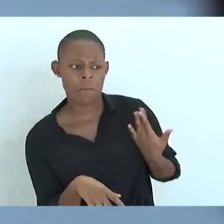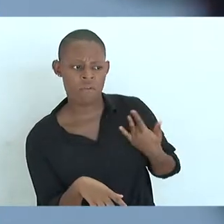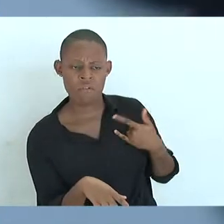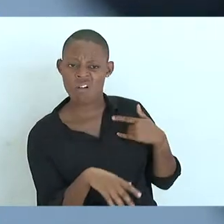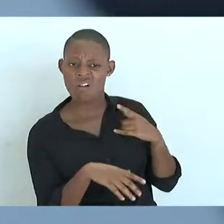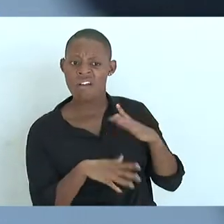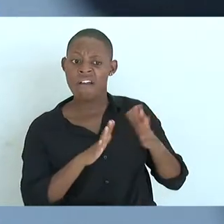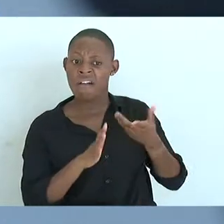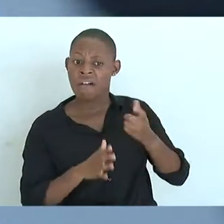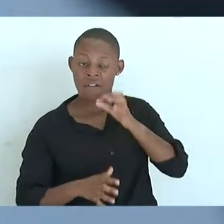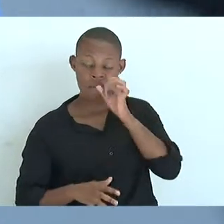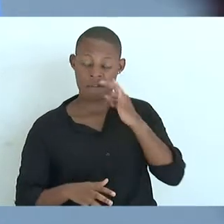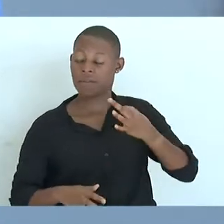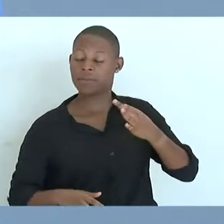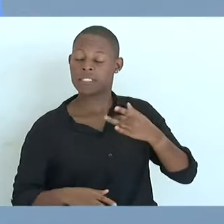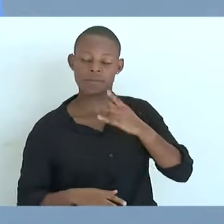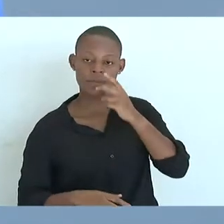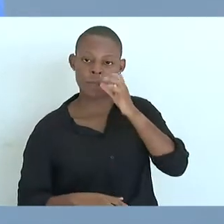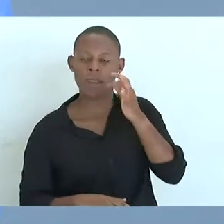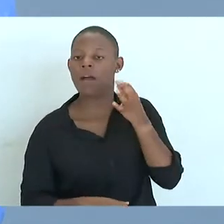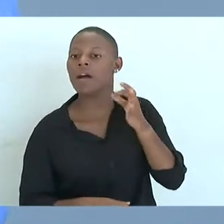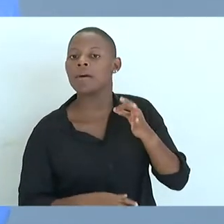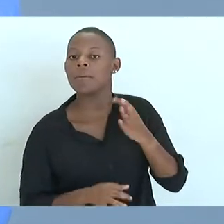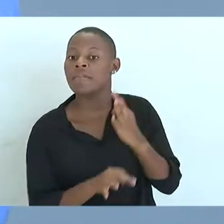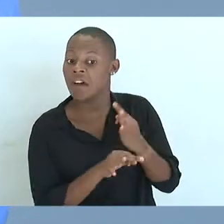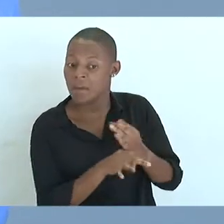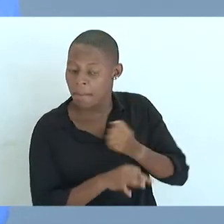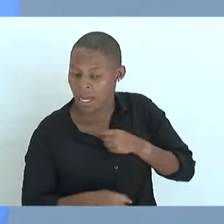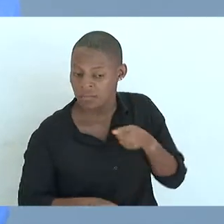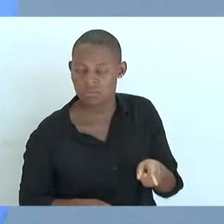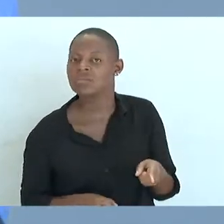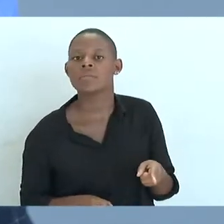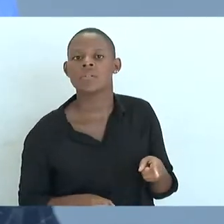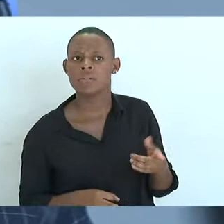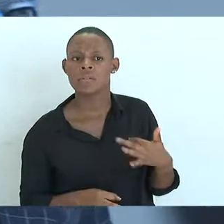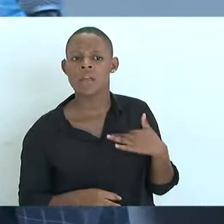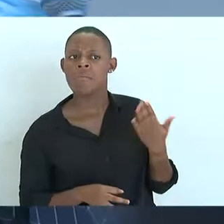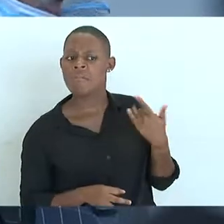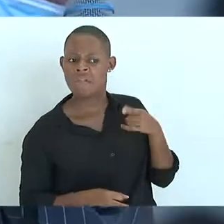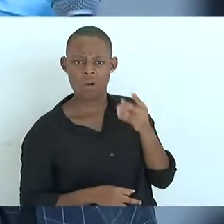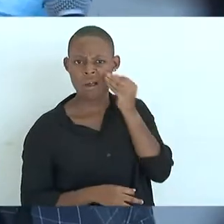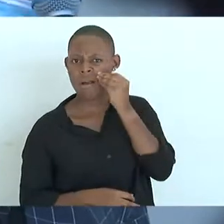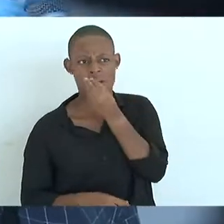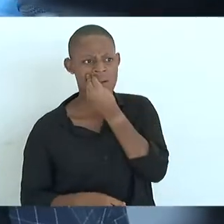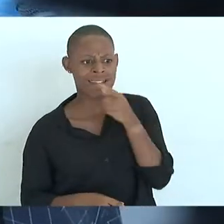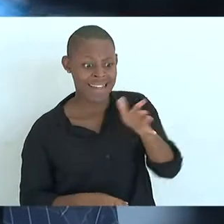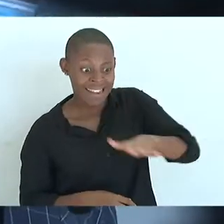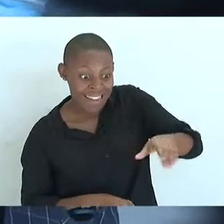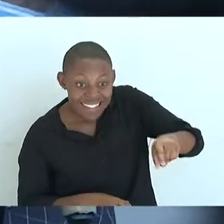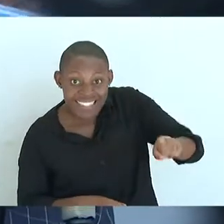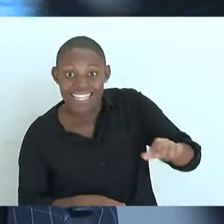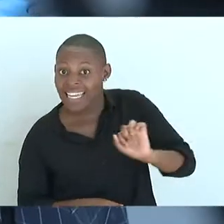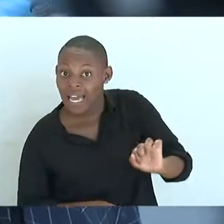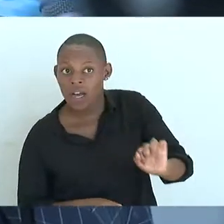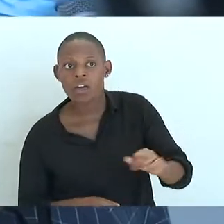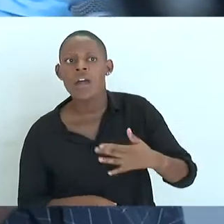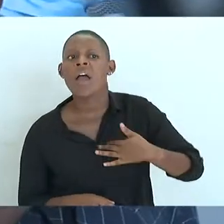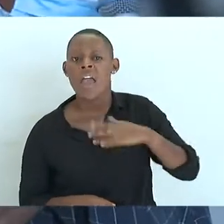claim. And I got proof of the discriminatory laws, how it was taken